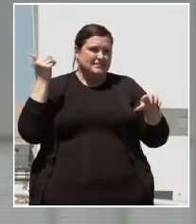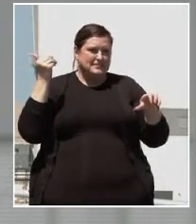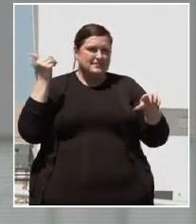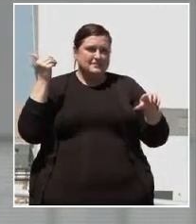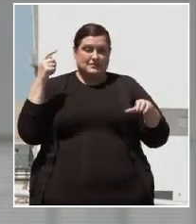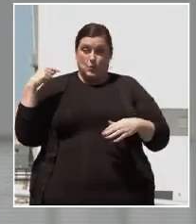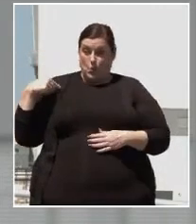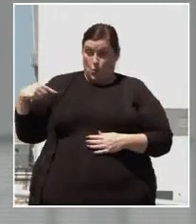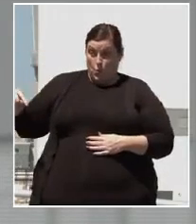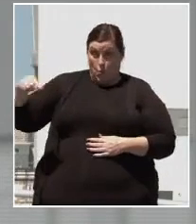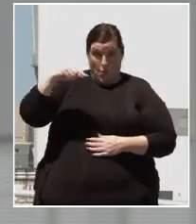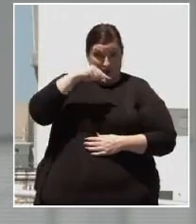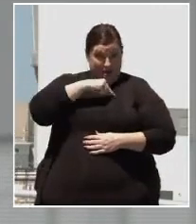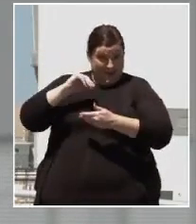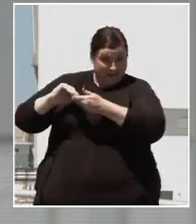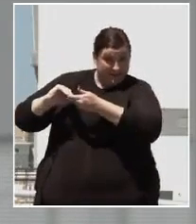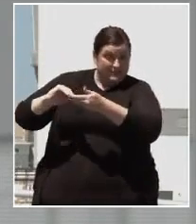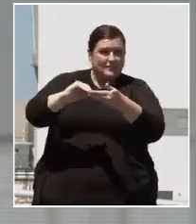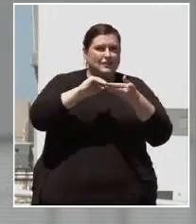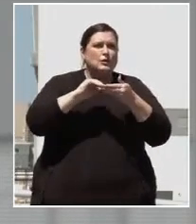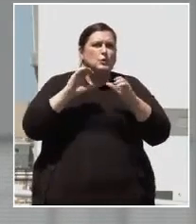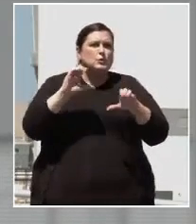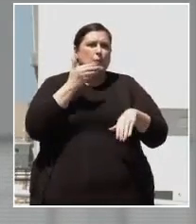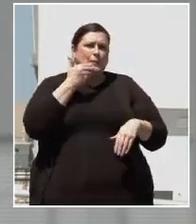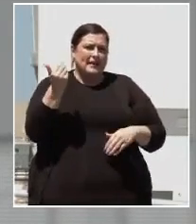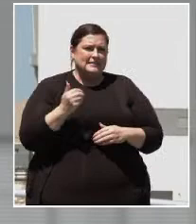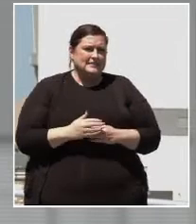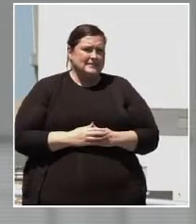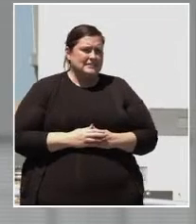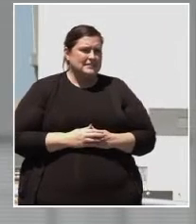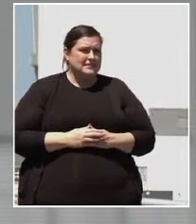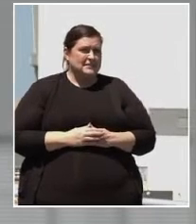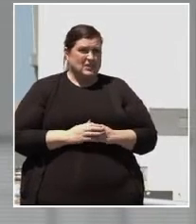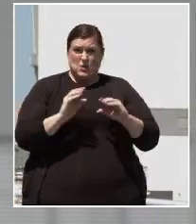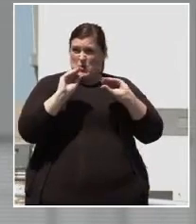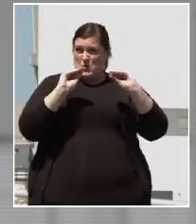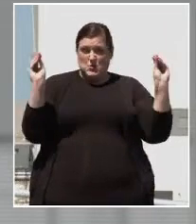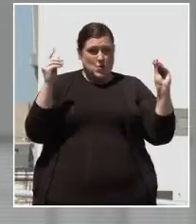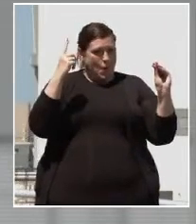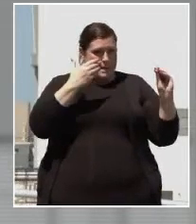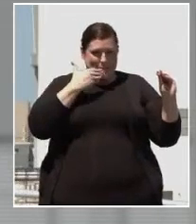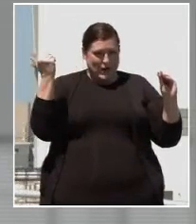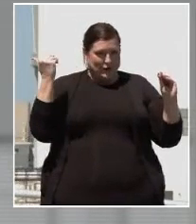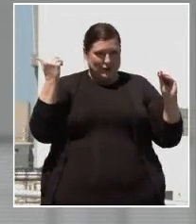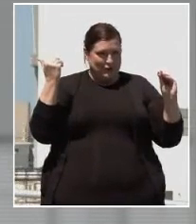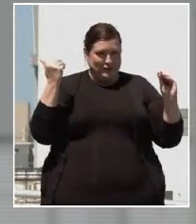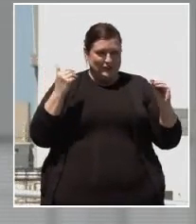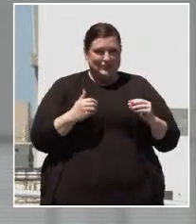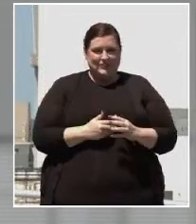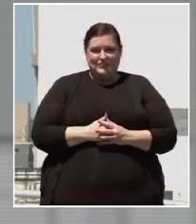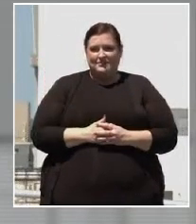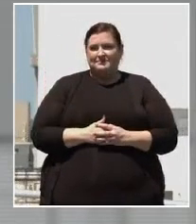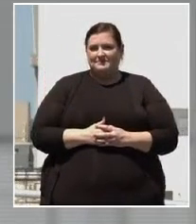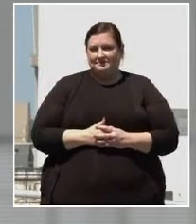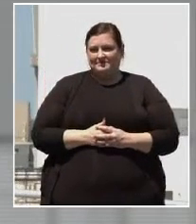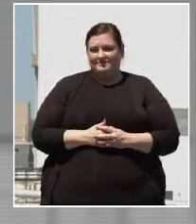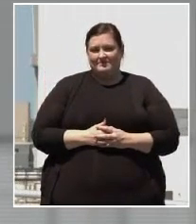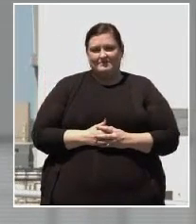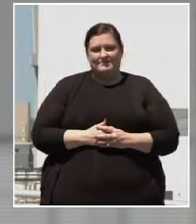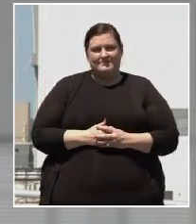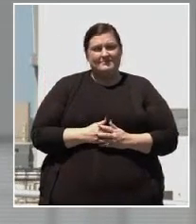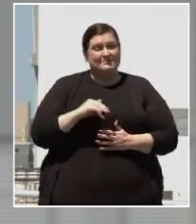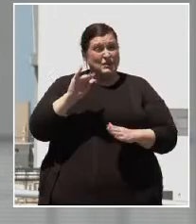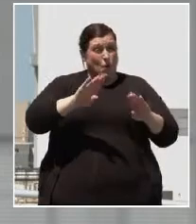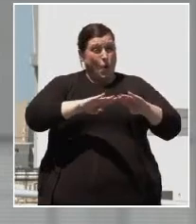what we do best and Nobody Does it Better that